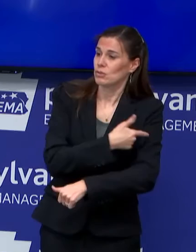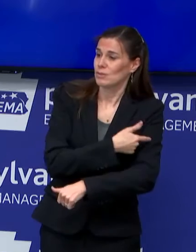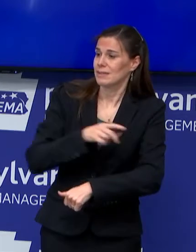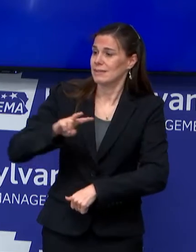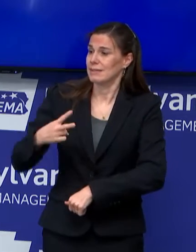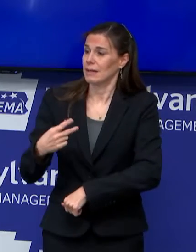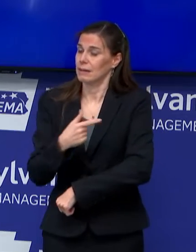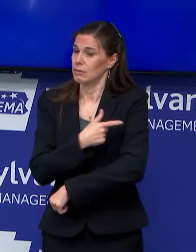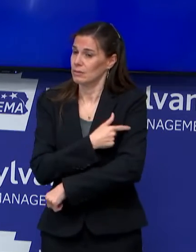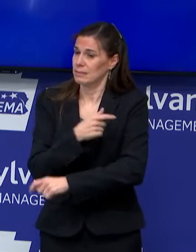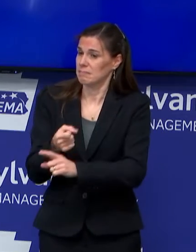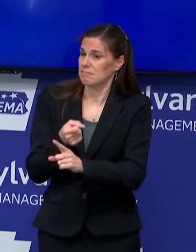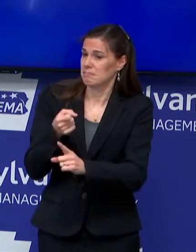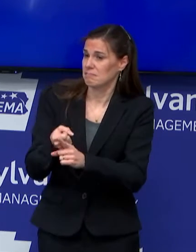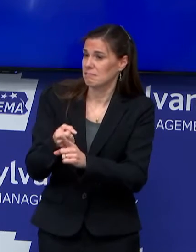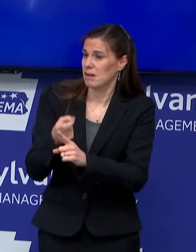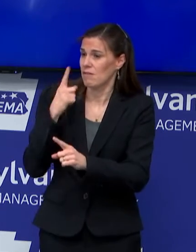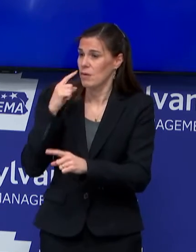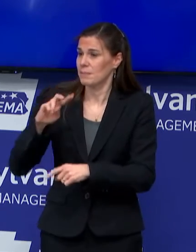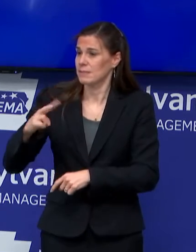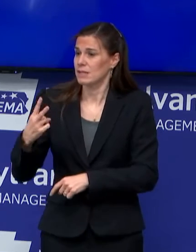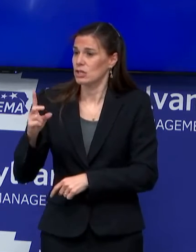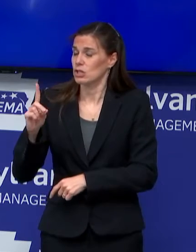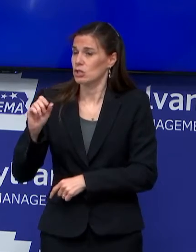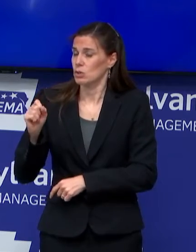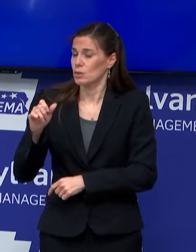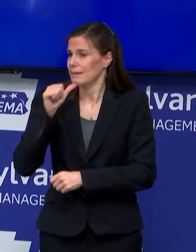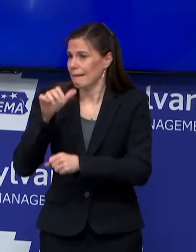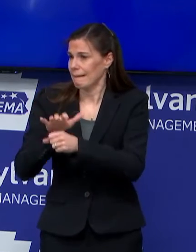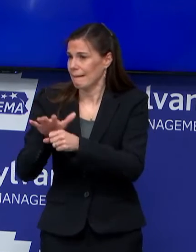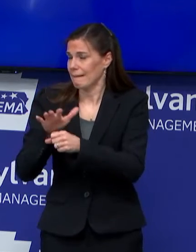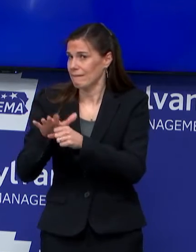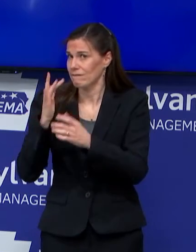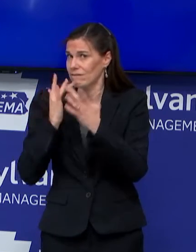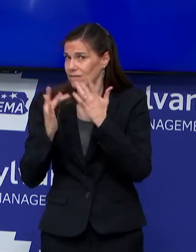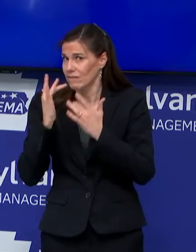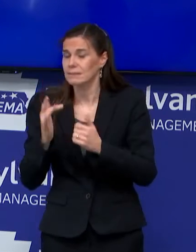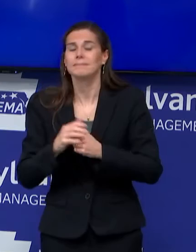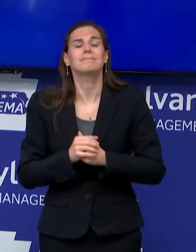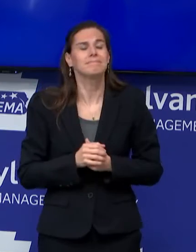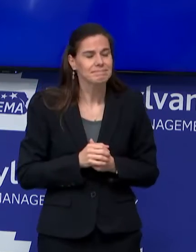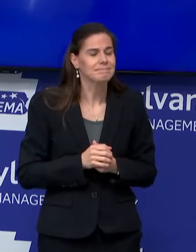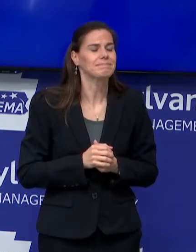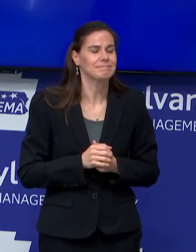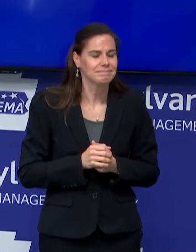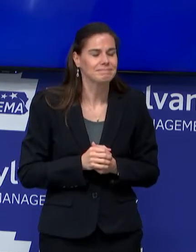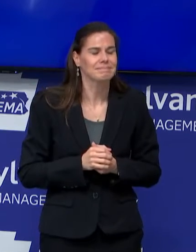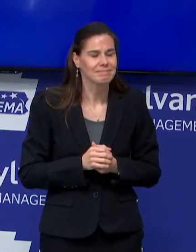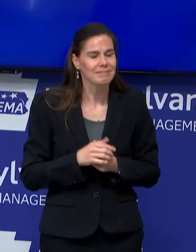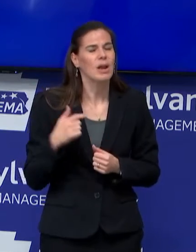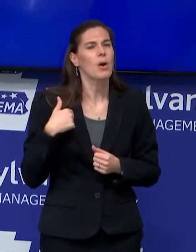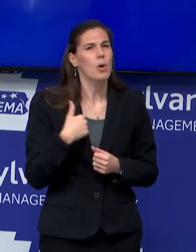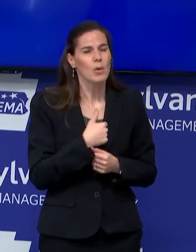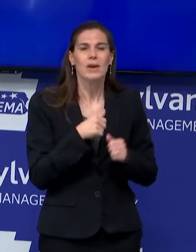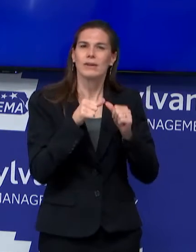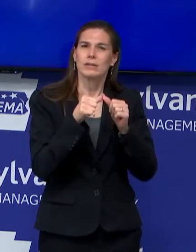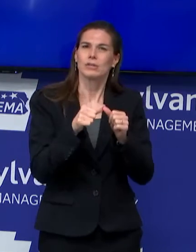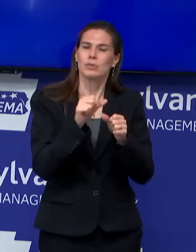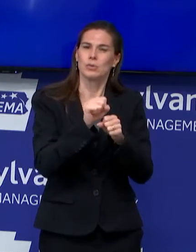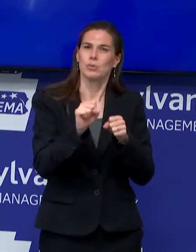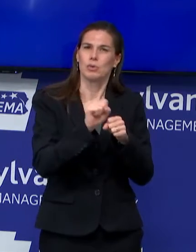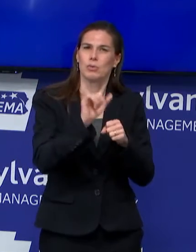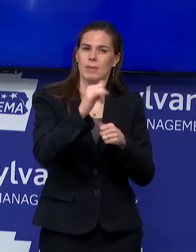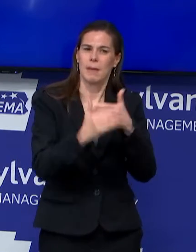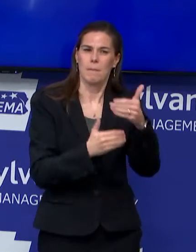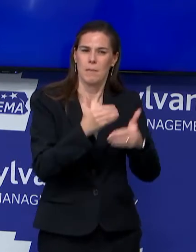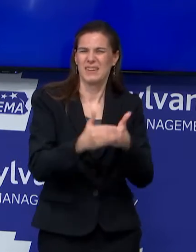affected by the second dose shortage? So I think we are continuing to work through that process. That was a 3-week process,